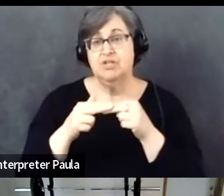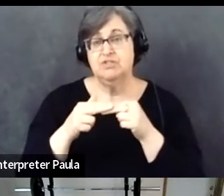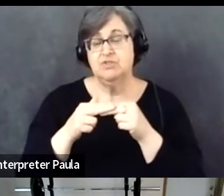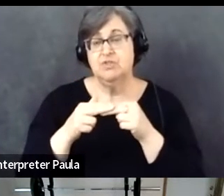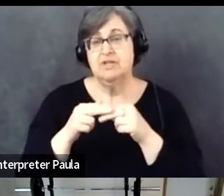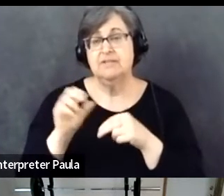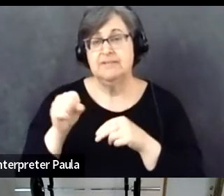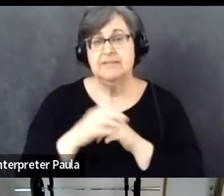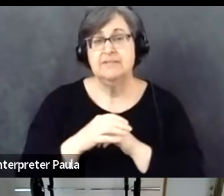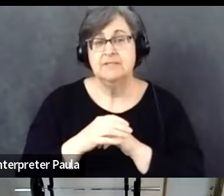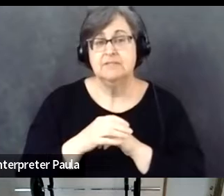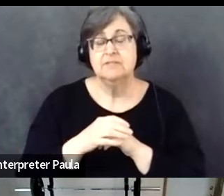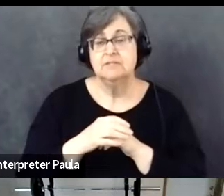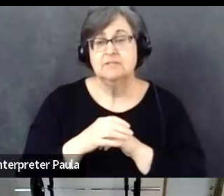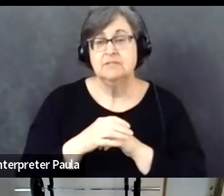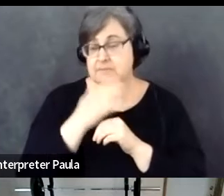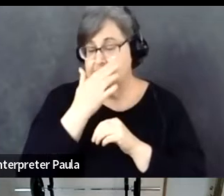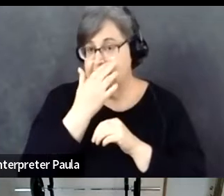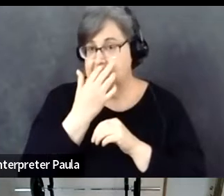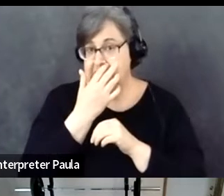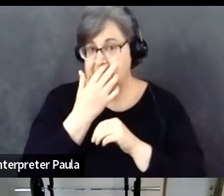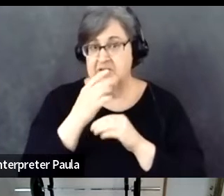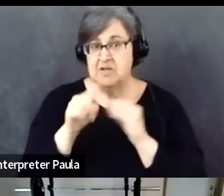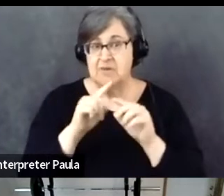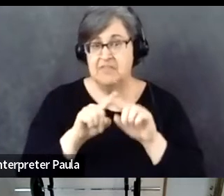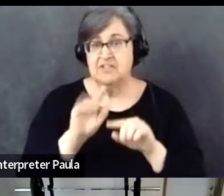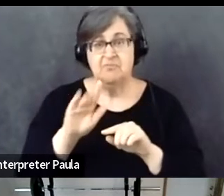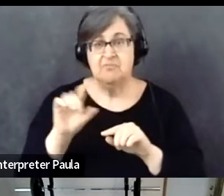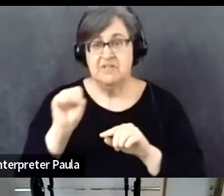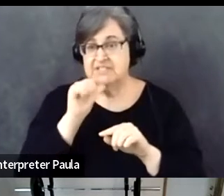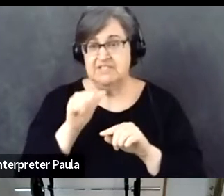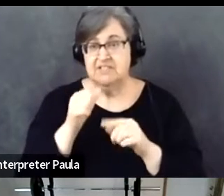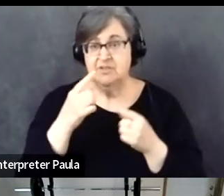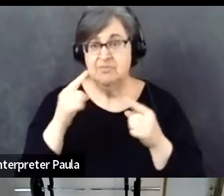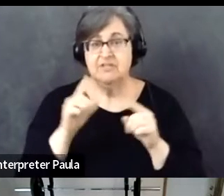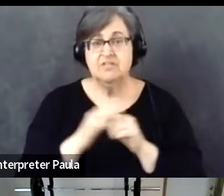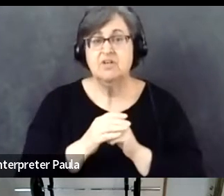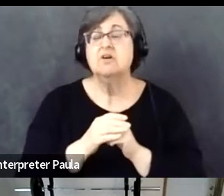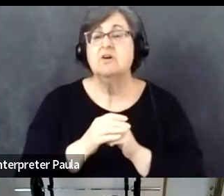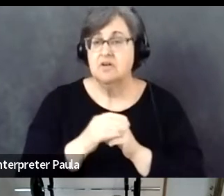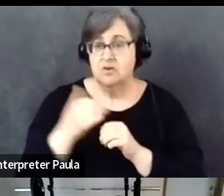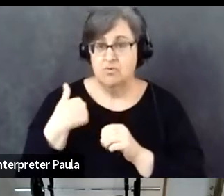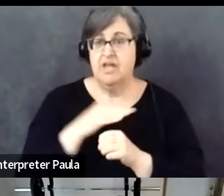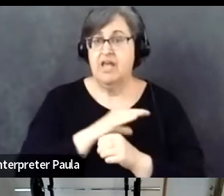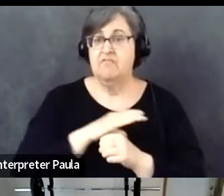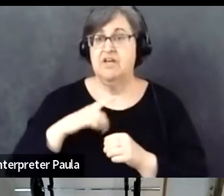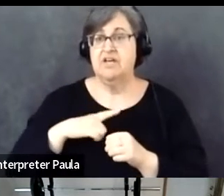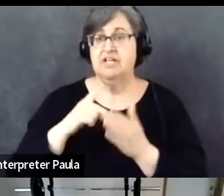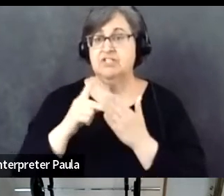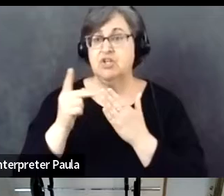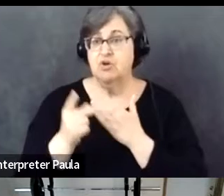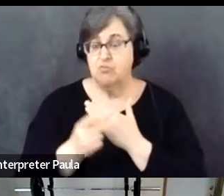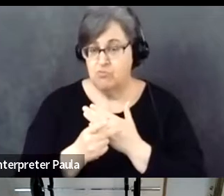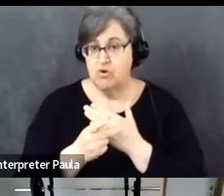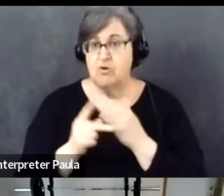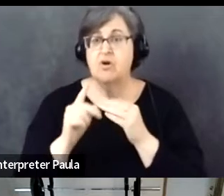that's a great reminder. I know that we have a council member who's been through the REACH program at University of Iowa, and right now there are not